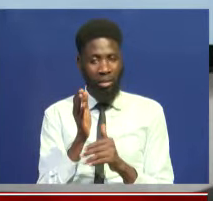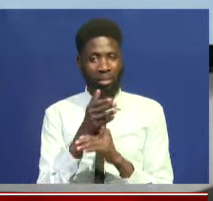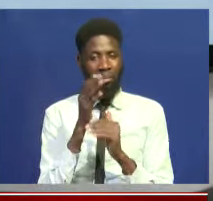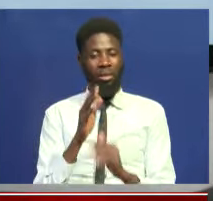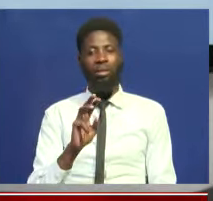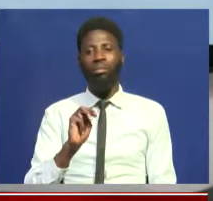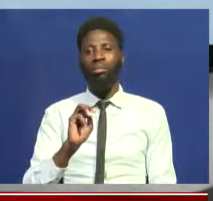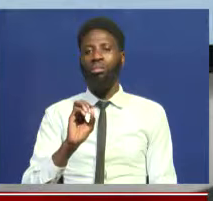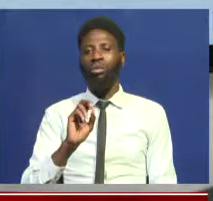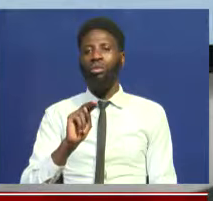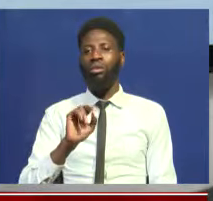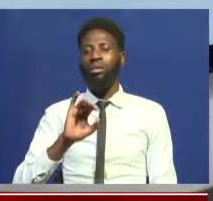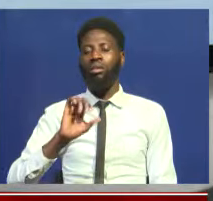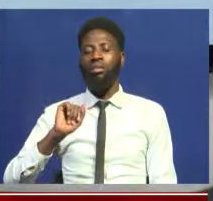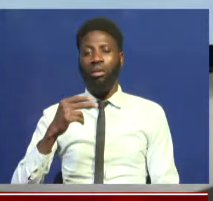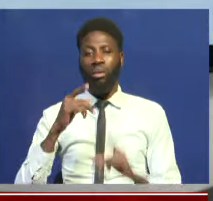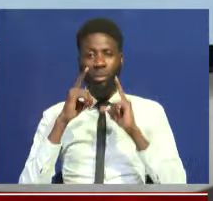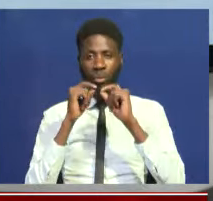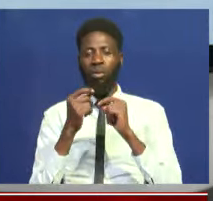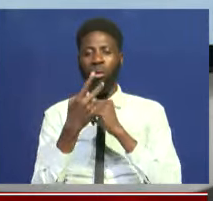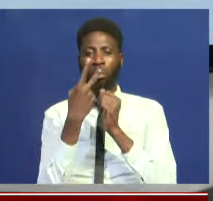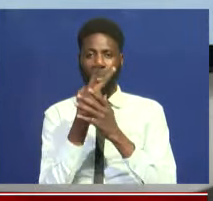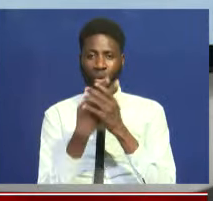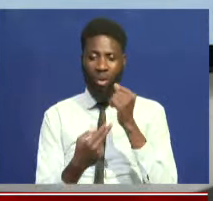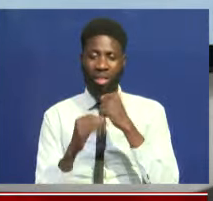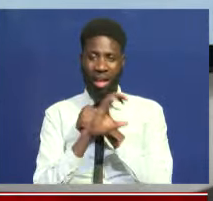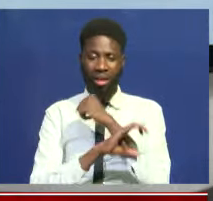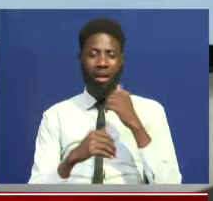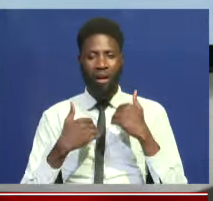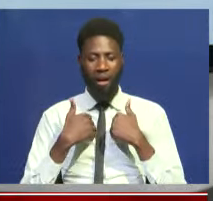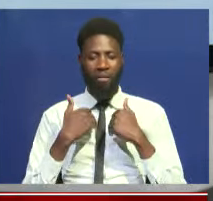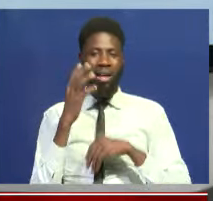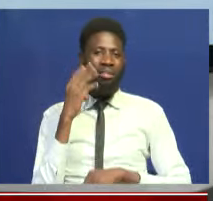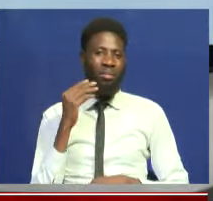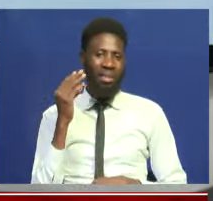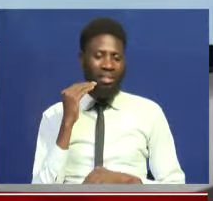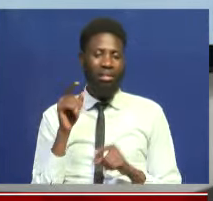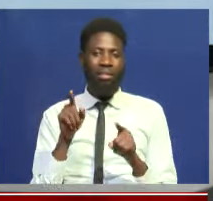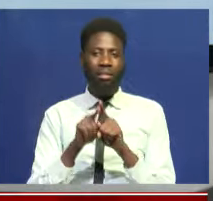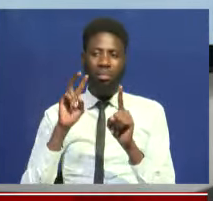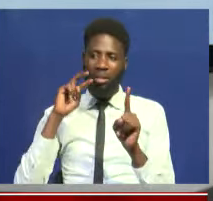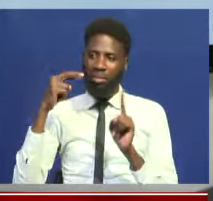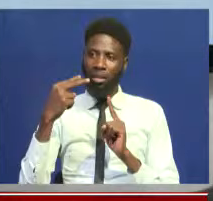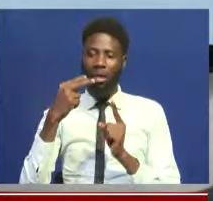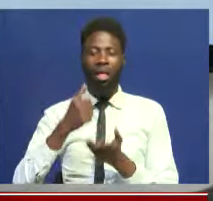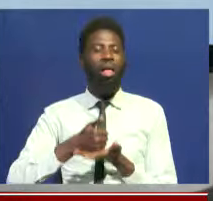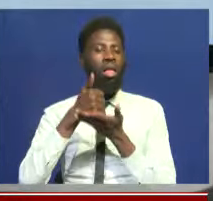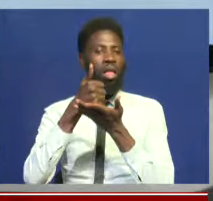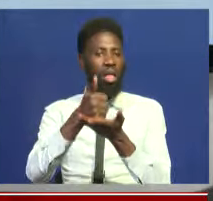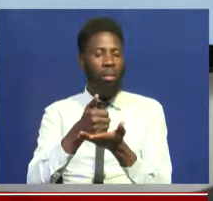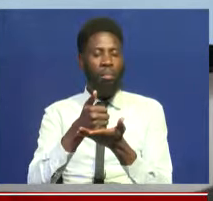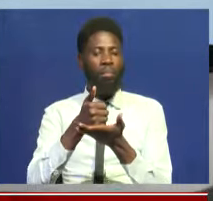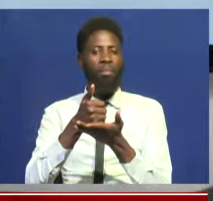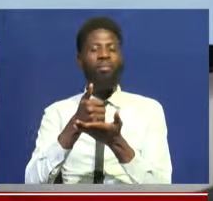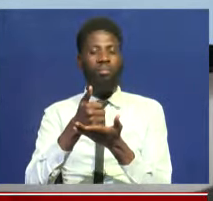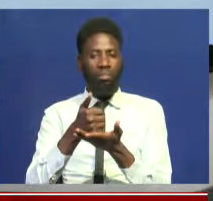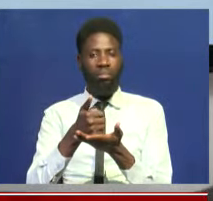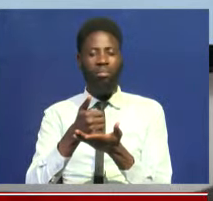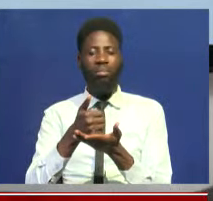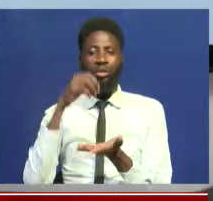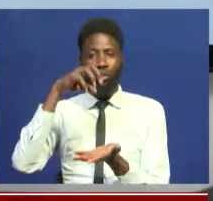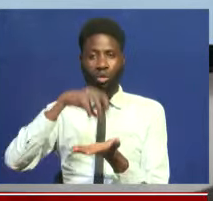two countries bring frontline experiences and perspectives that speak to the geographical context and thematic